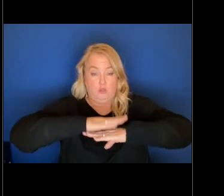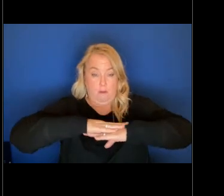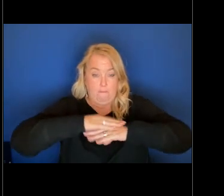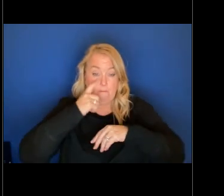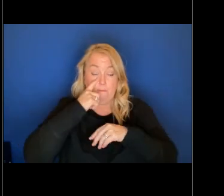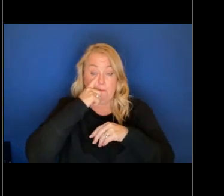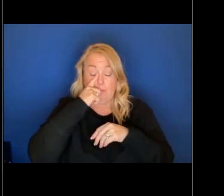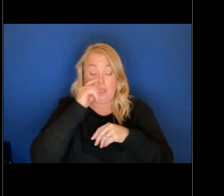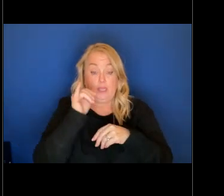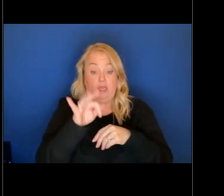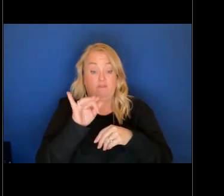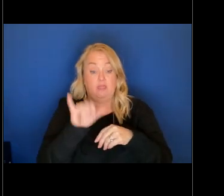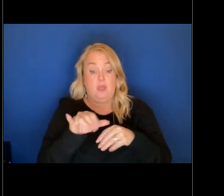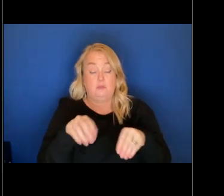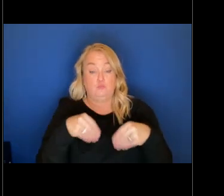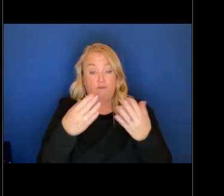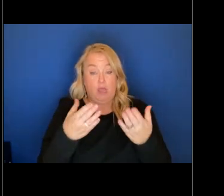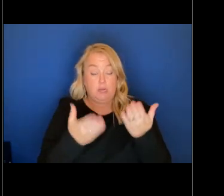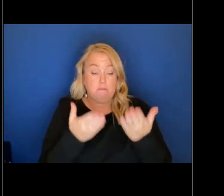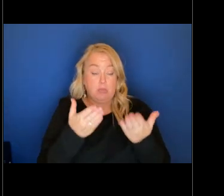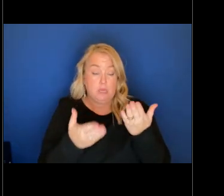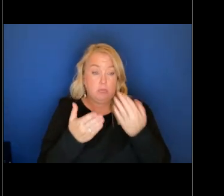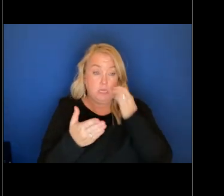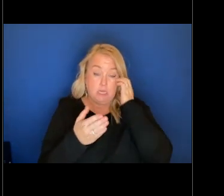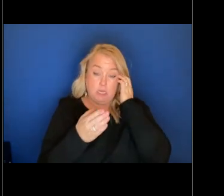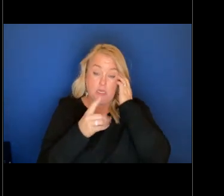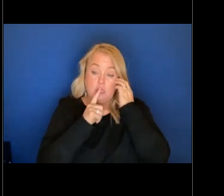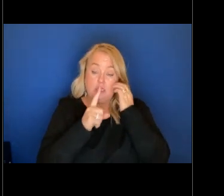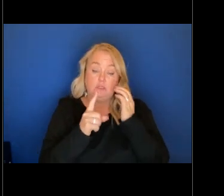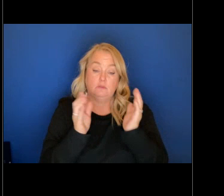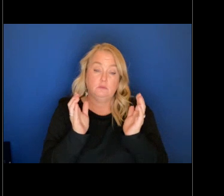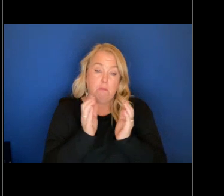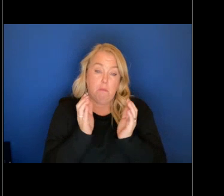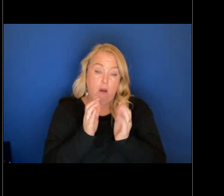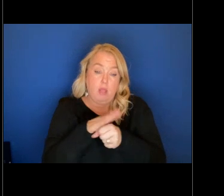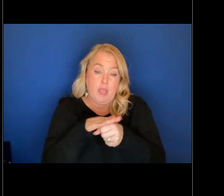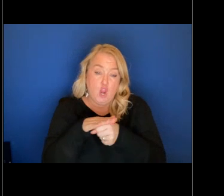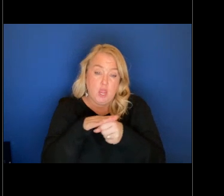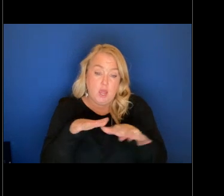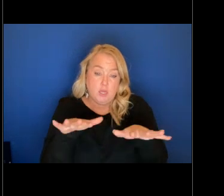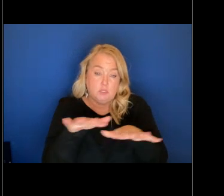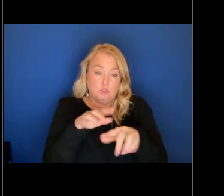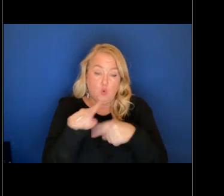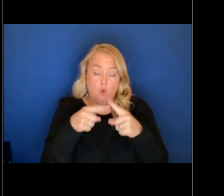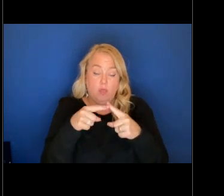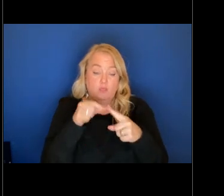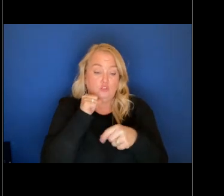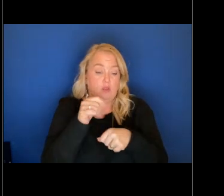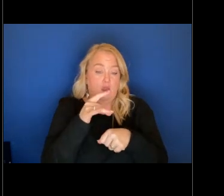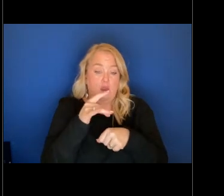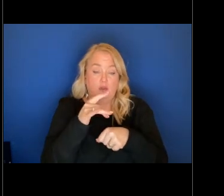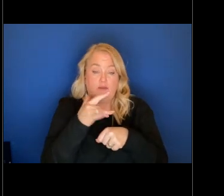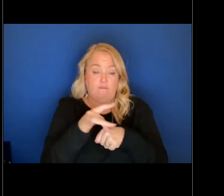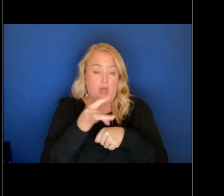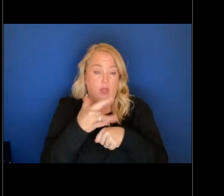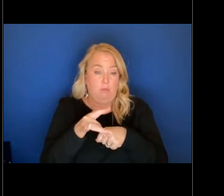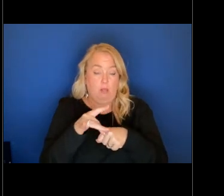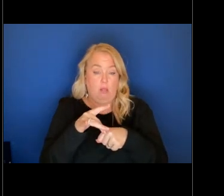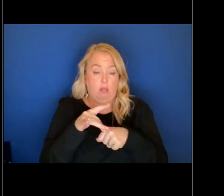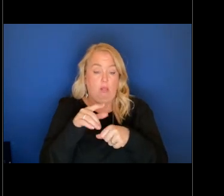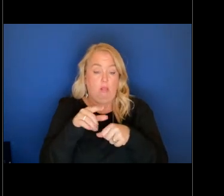If these spaces are provided, it might be that in small configurations, when there is not space for a parallel approach to